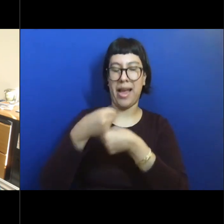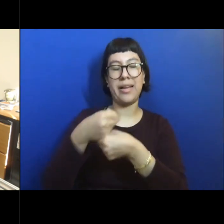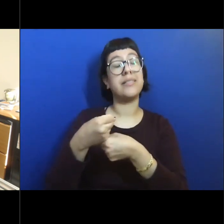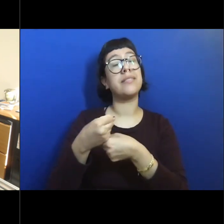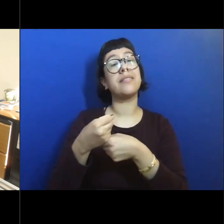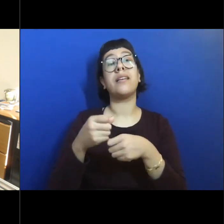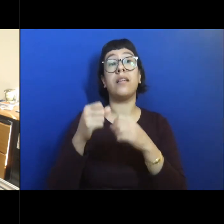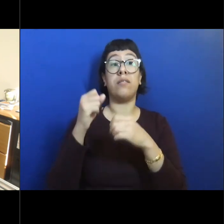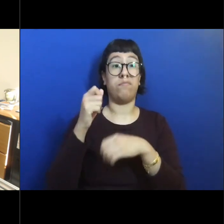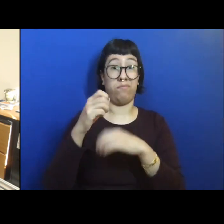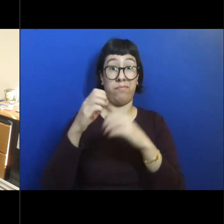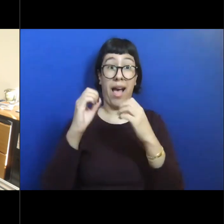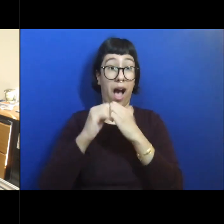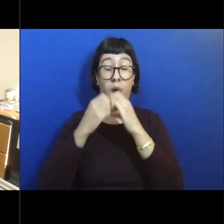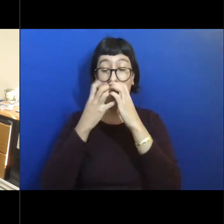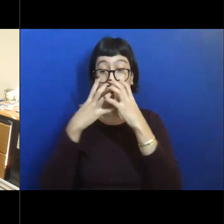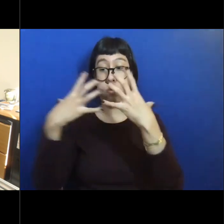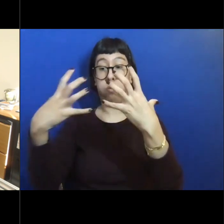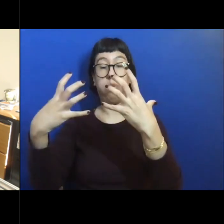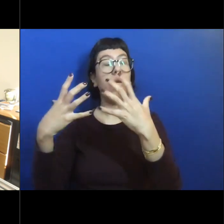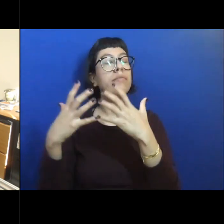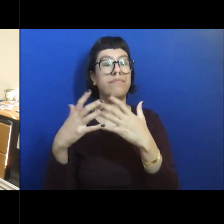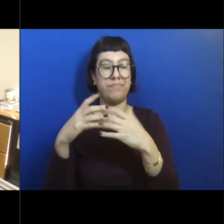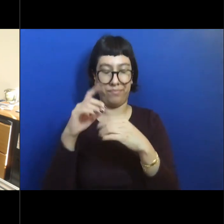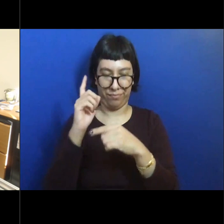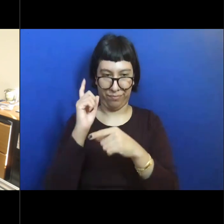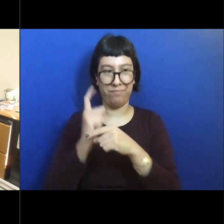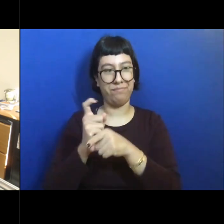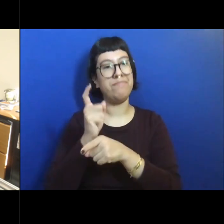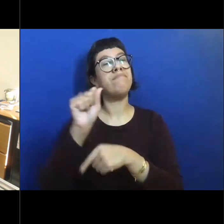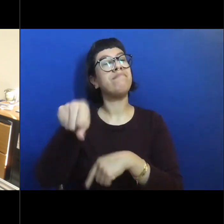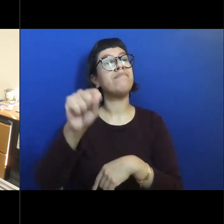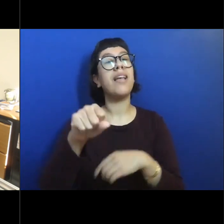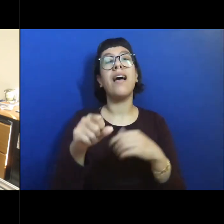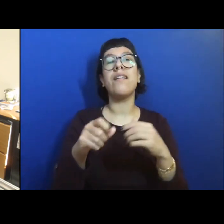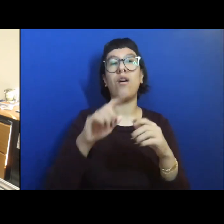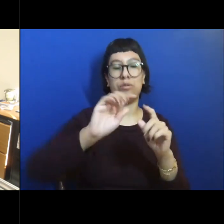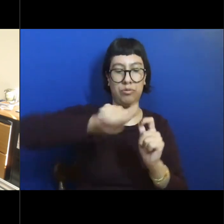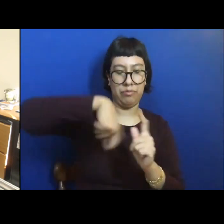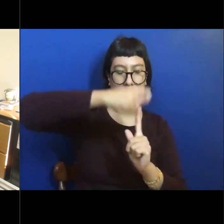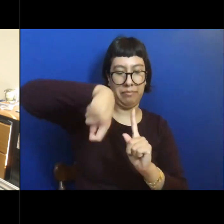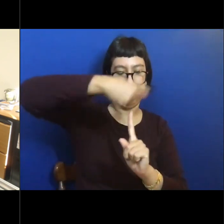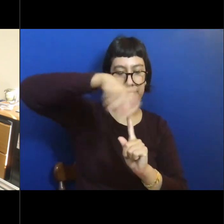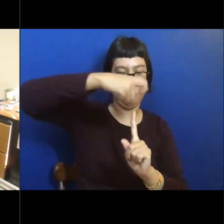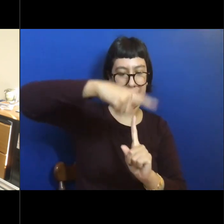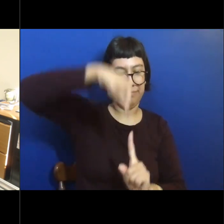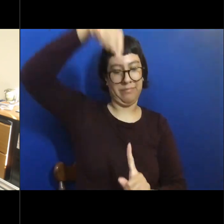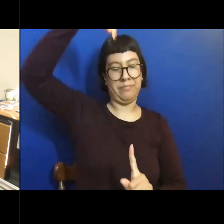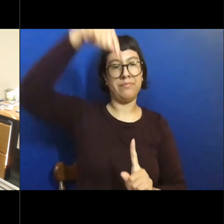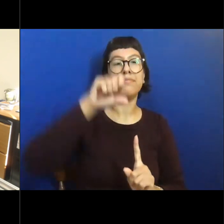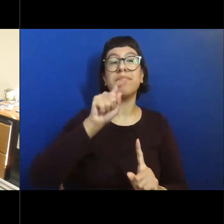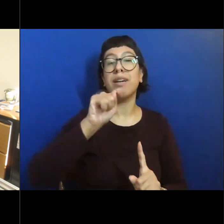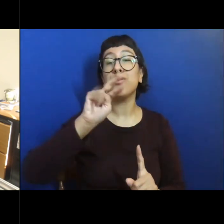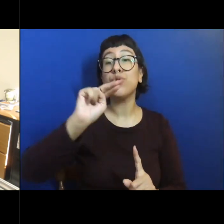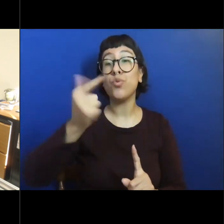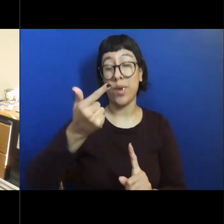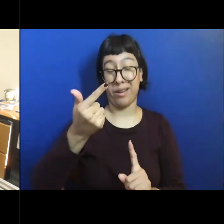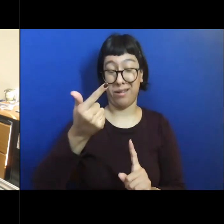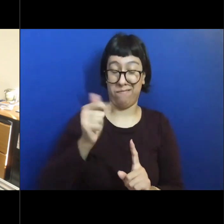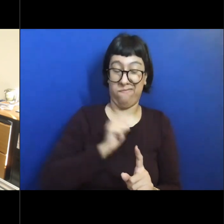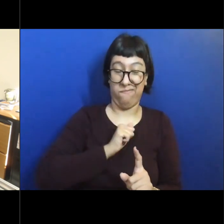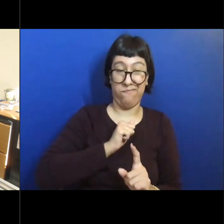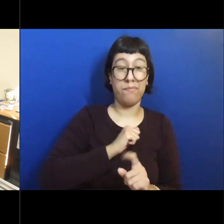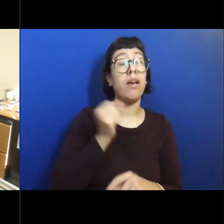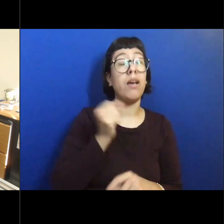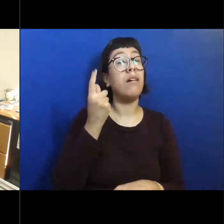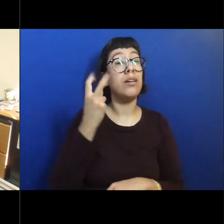hand, and they tie everything together with string. And so we do this twice a day, and it's, we have different people. This is their job,